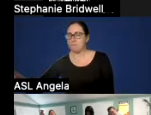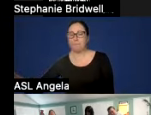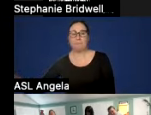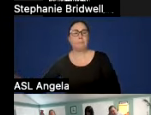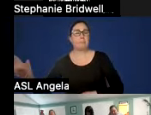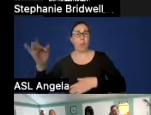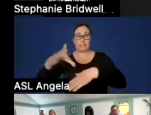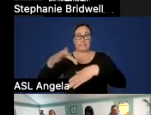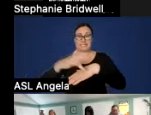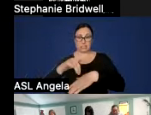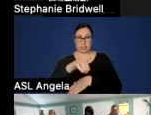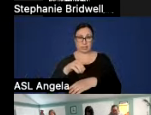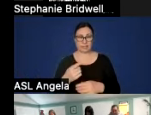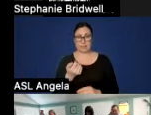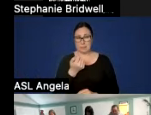about,